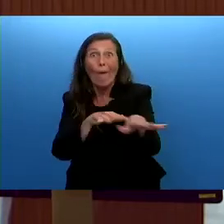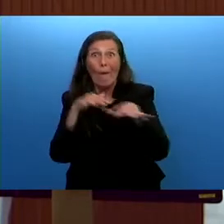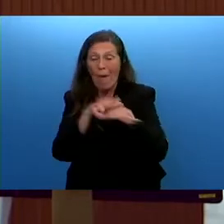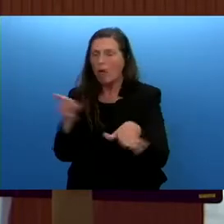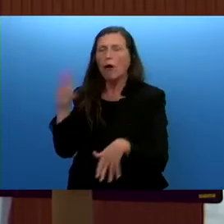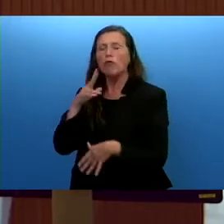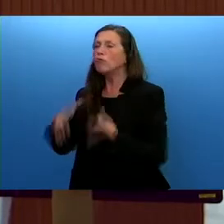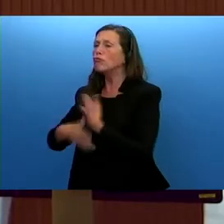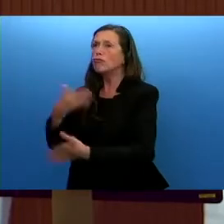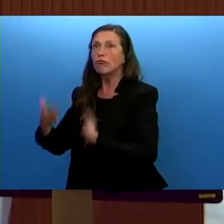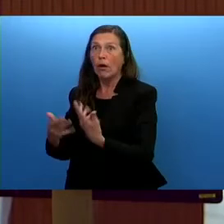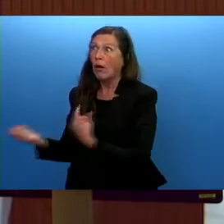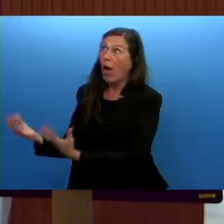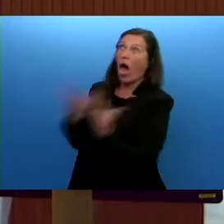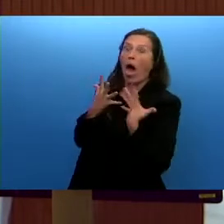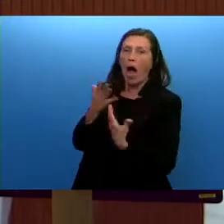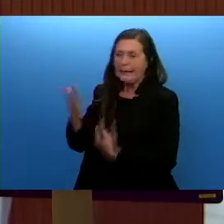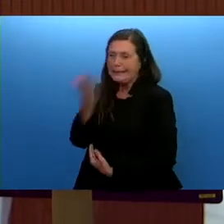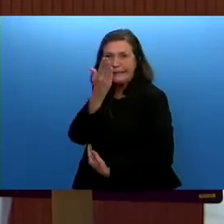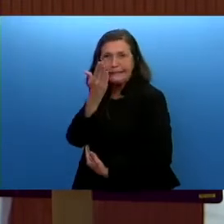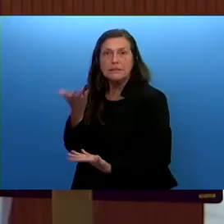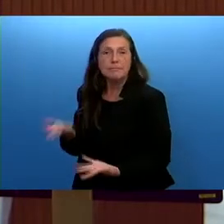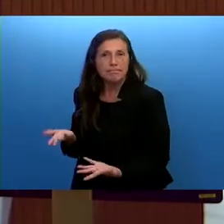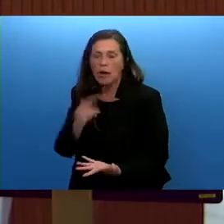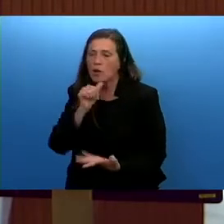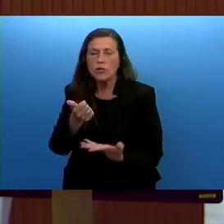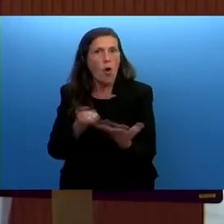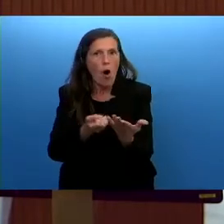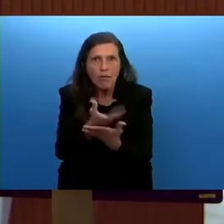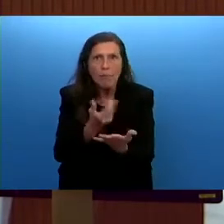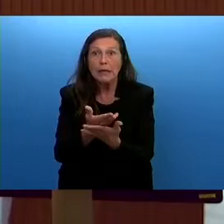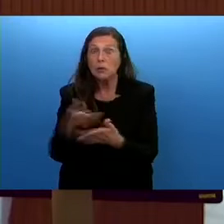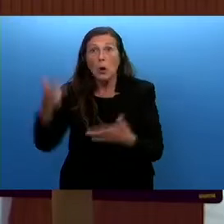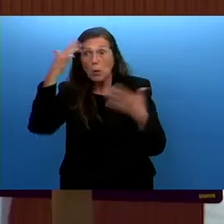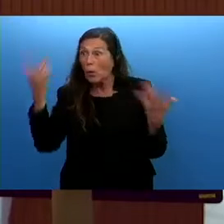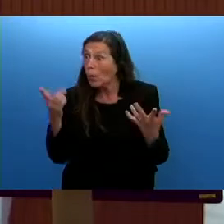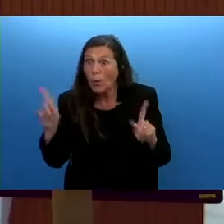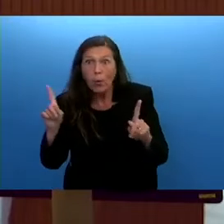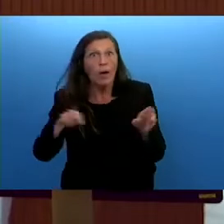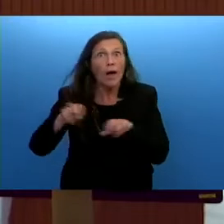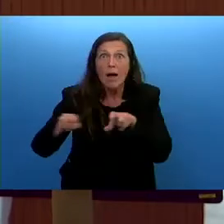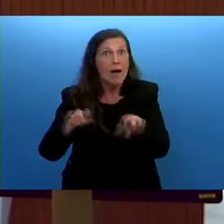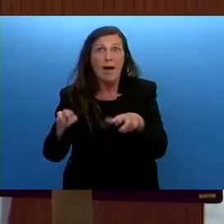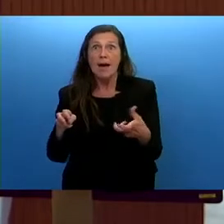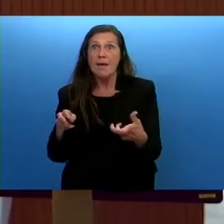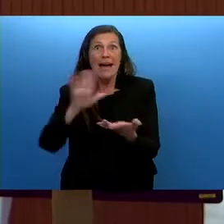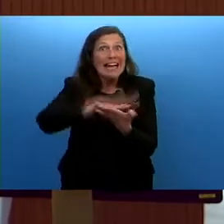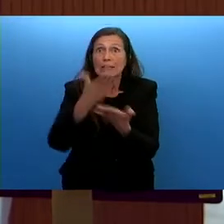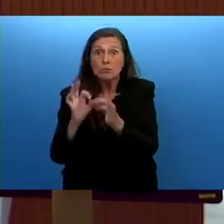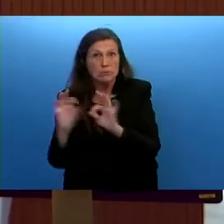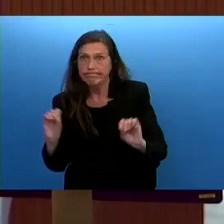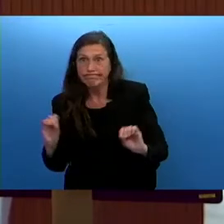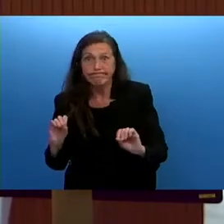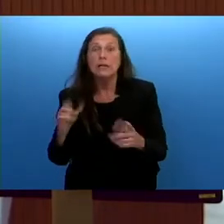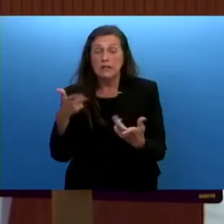shelters as they didn't have access to information and communication. Many sign interpreters were also